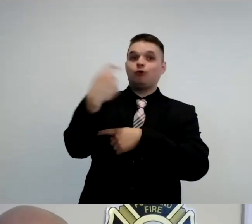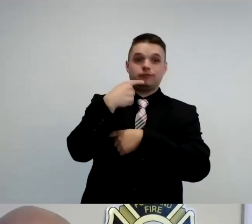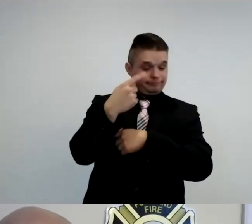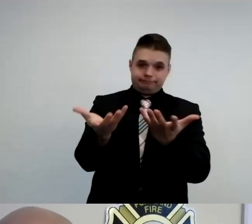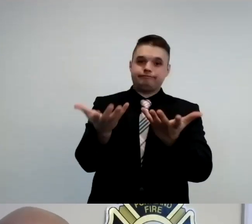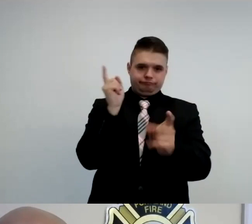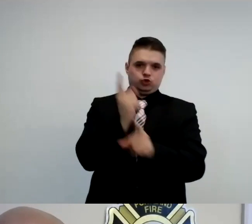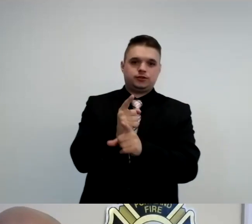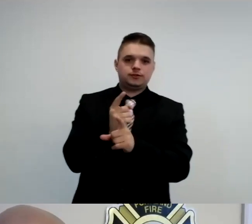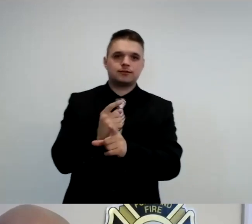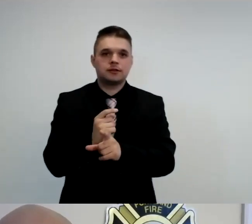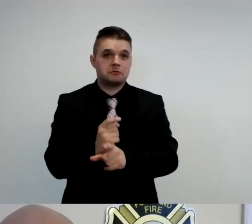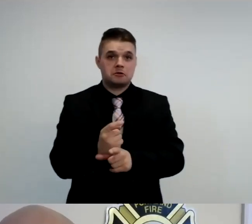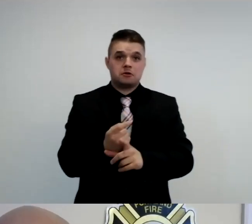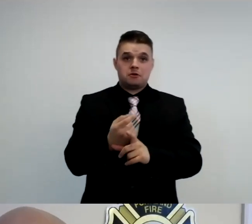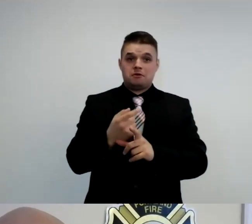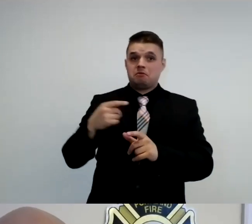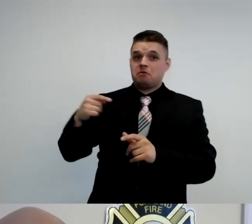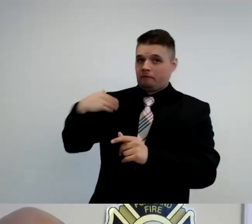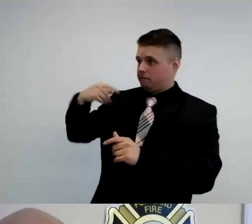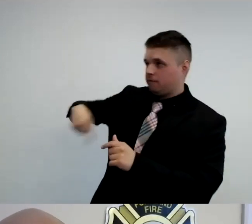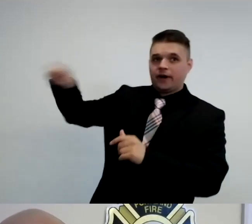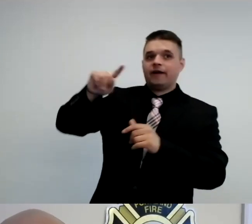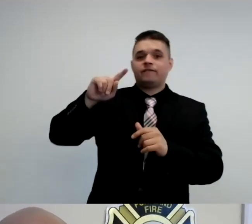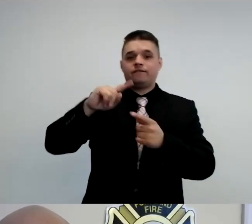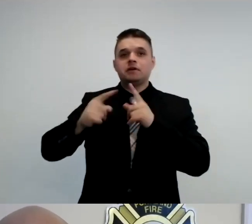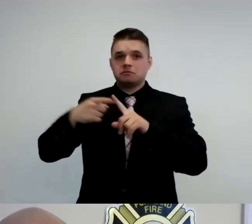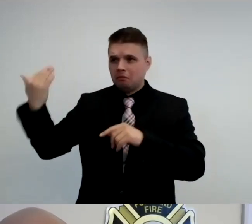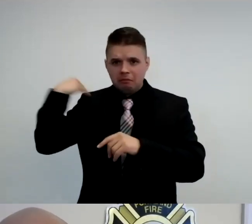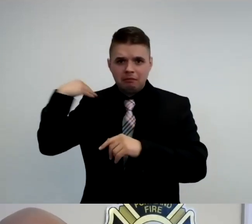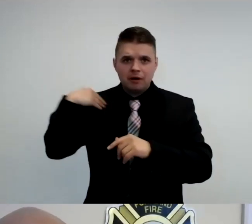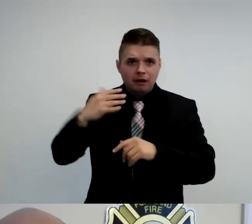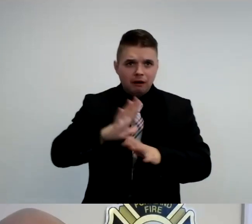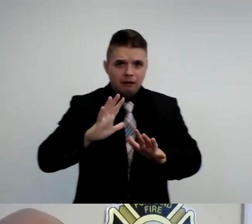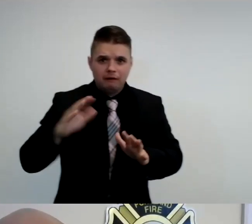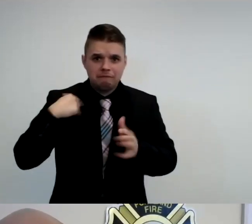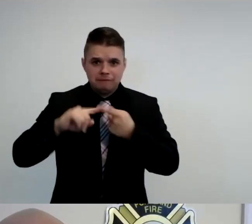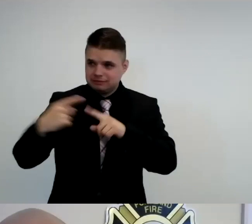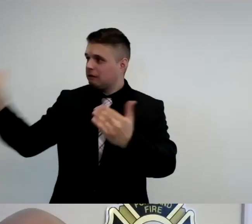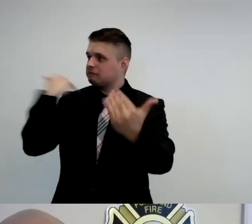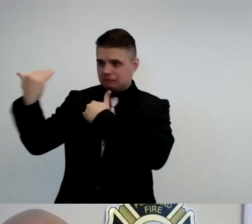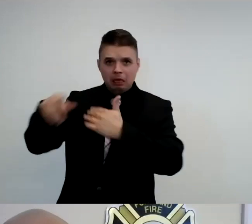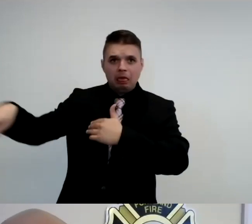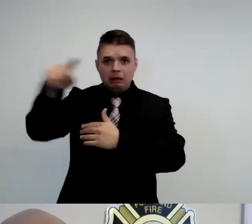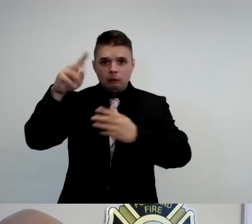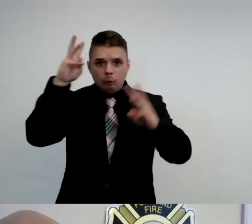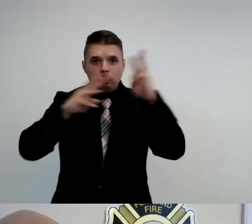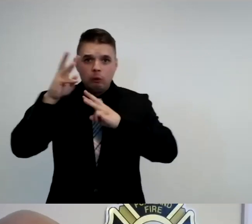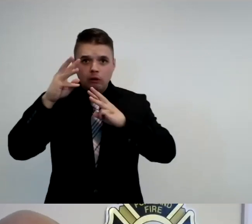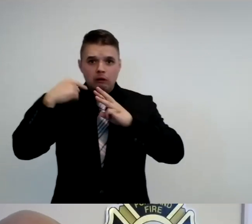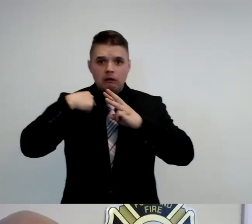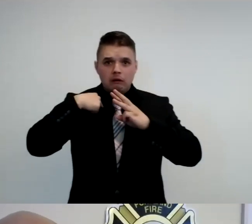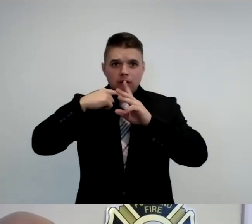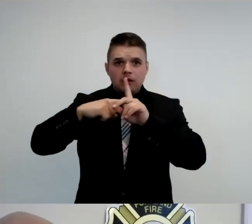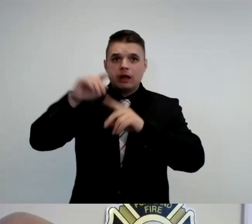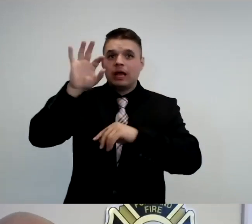instance, I have friends that'll send me a text, hey, I've got a fever of 99 degrees, 99.4 degrees, and I've got a